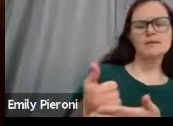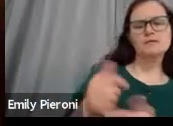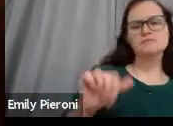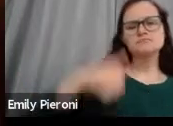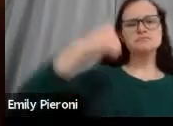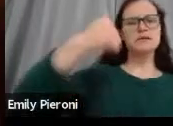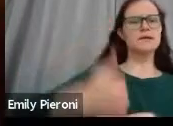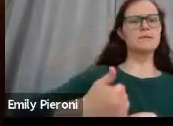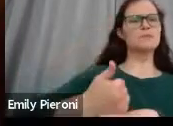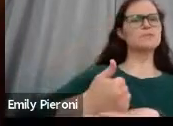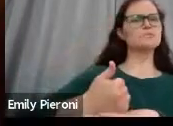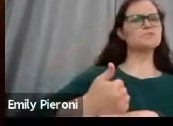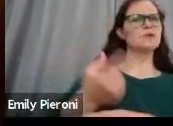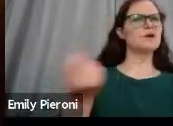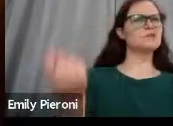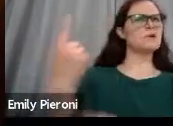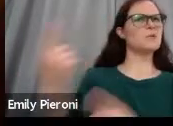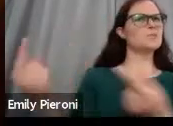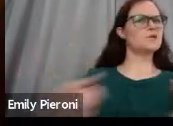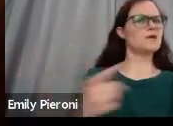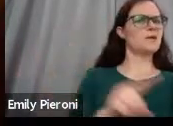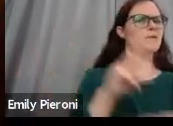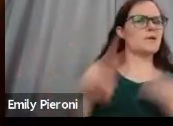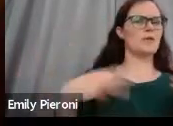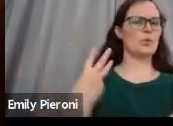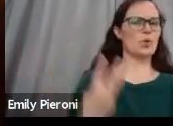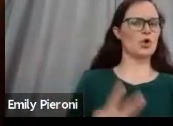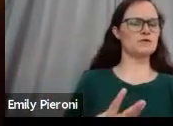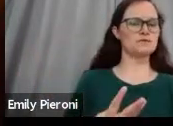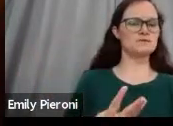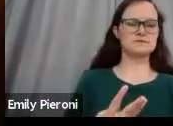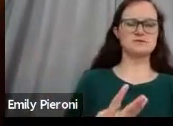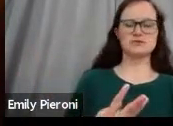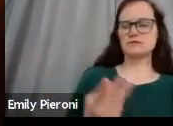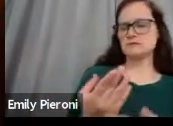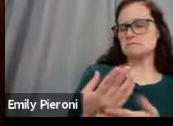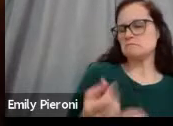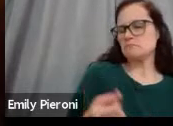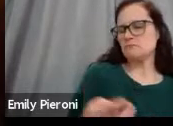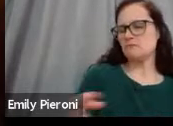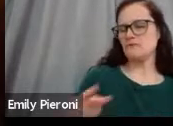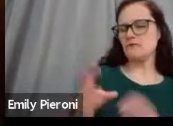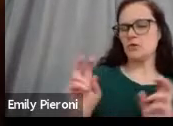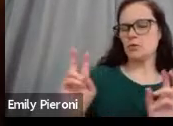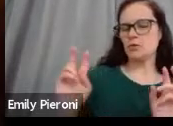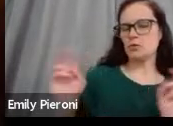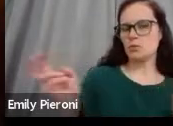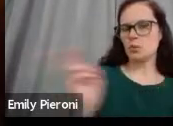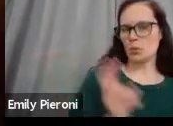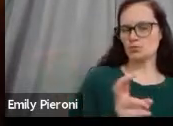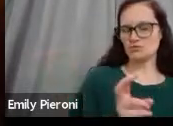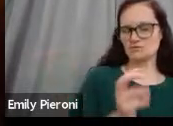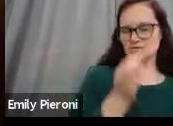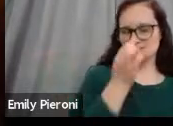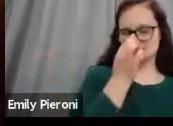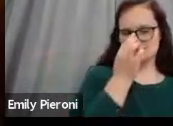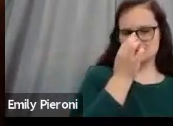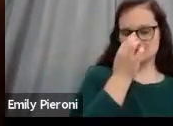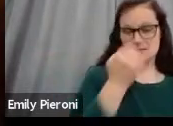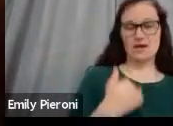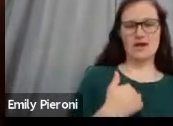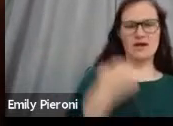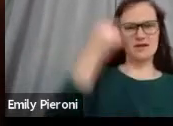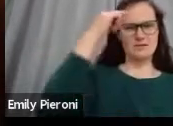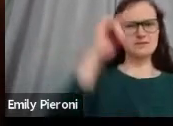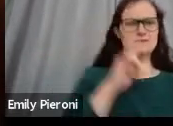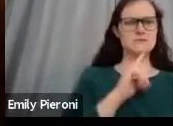world. So before I start, there's a couple of little quotes I wanted to have everybody keep in mind that I found really useful when thinking